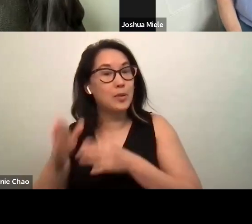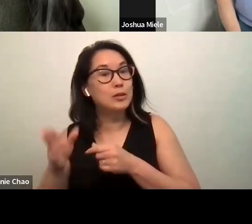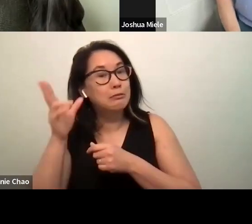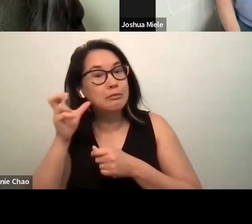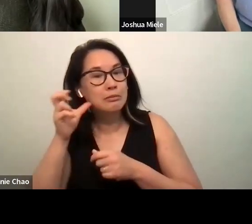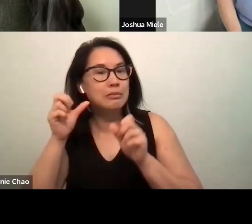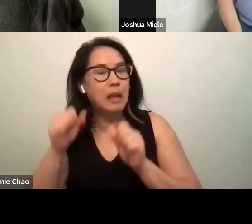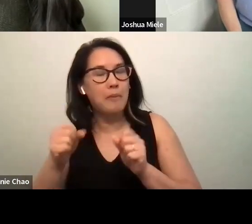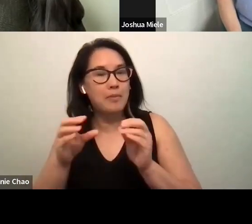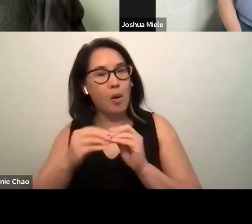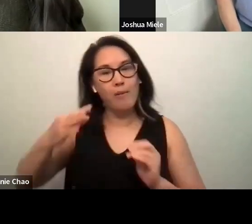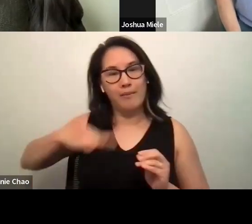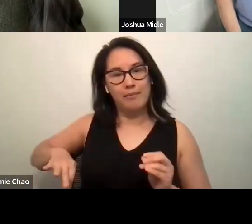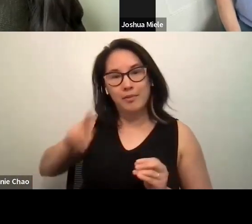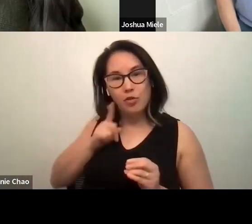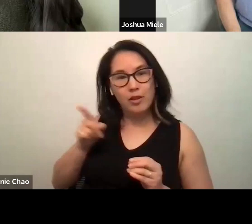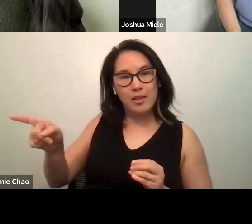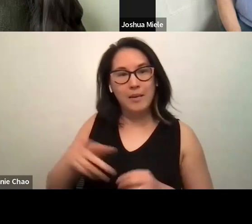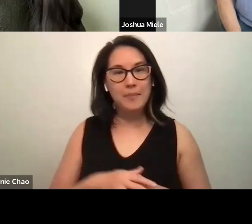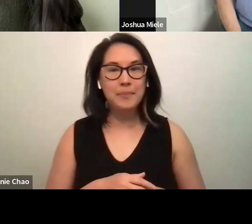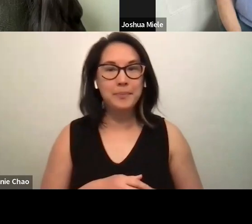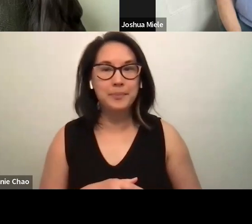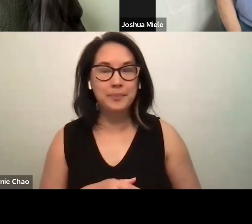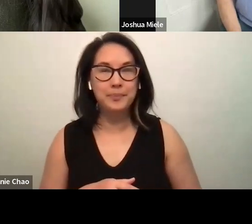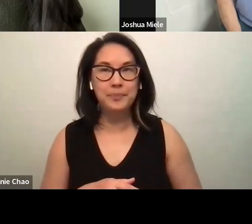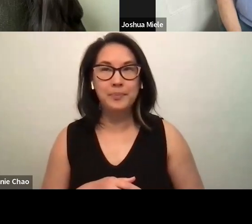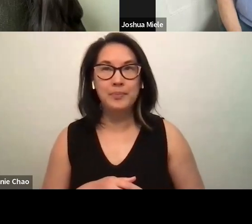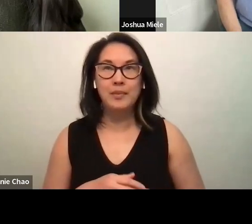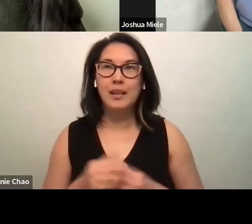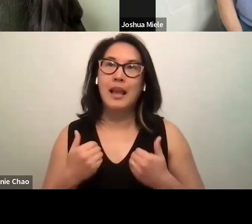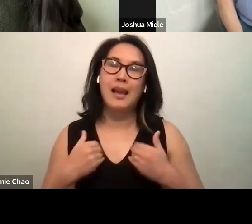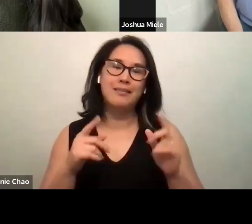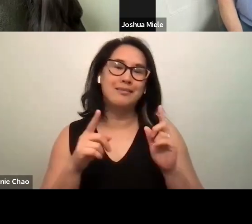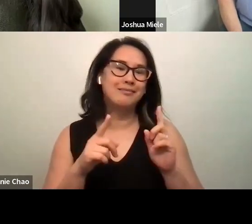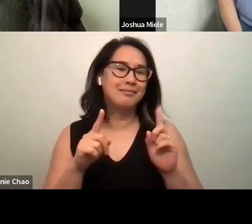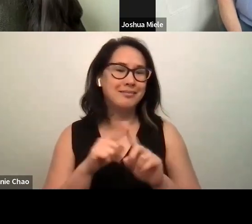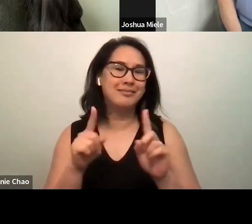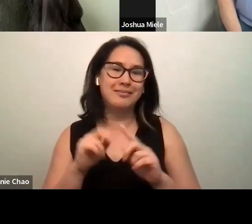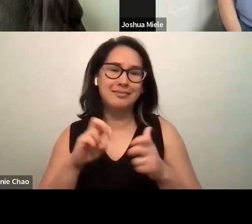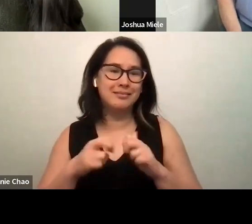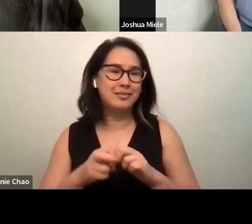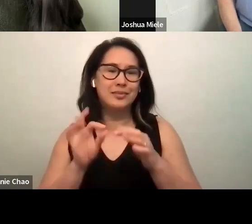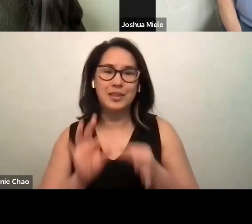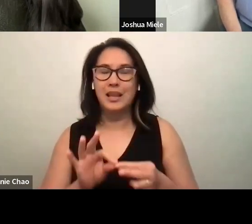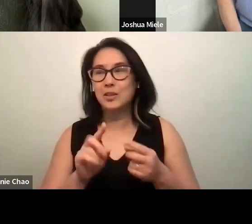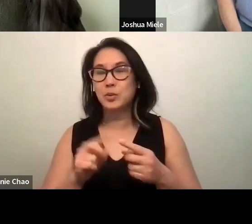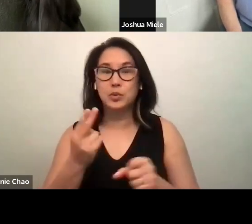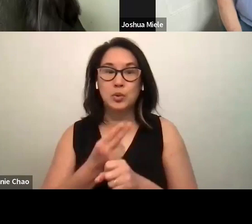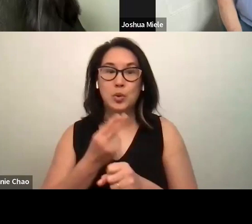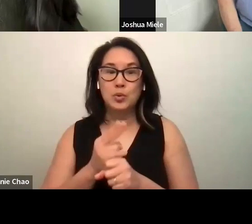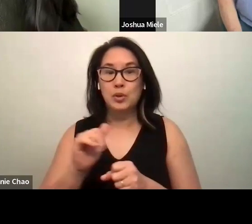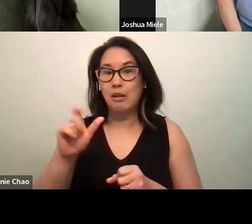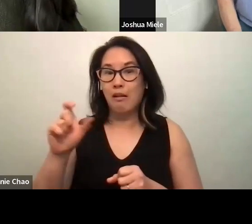navigate. So I think that there are multiple issues around using alt